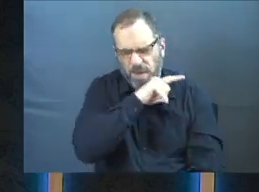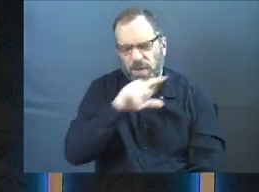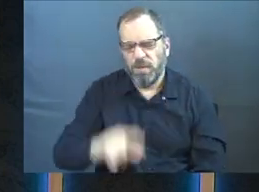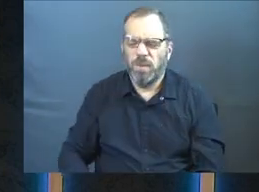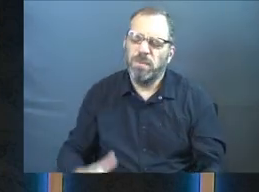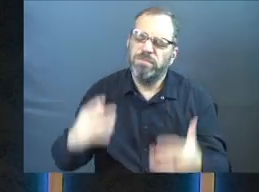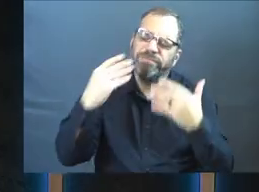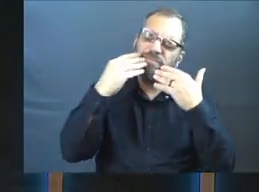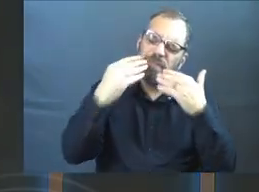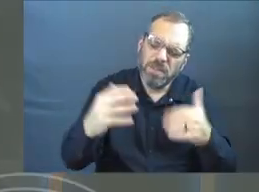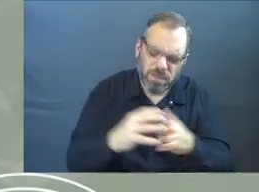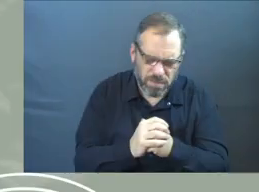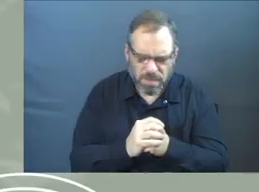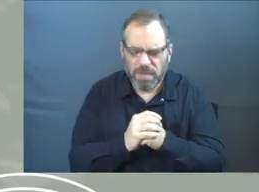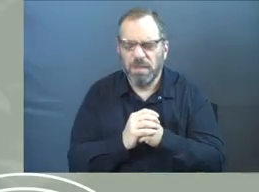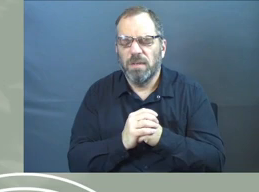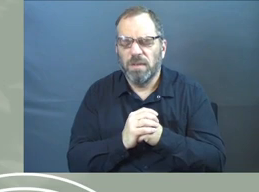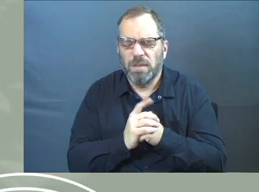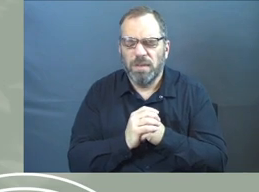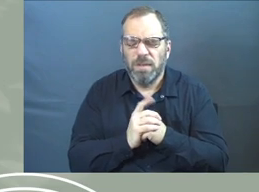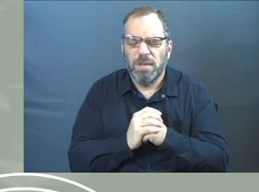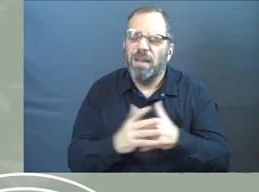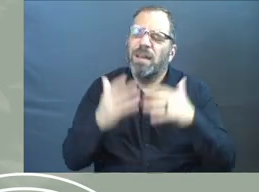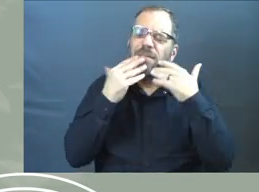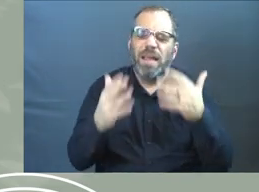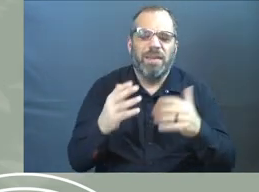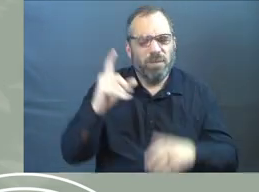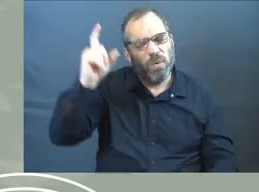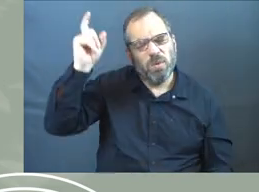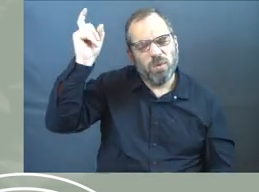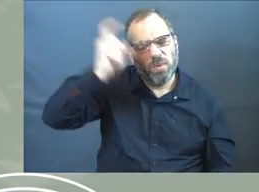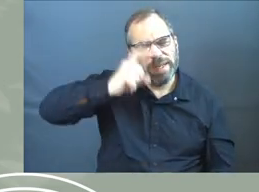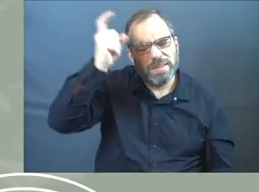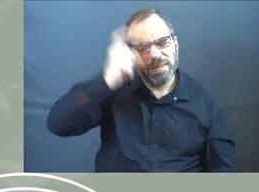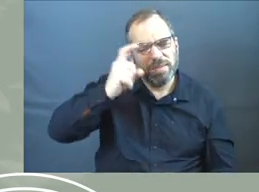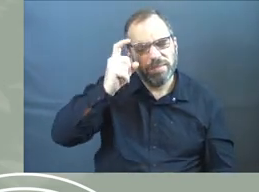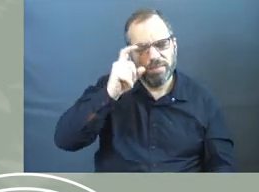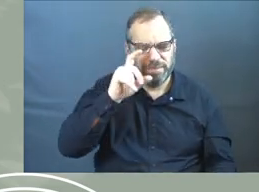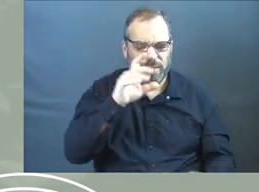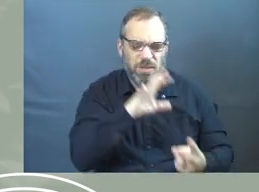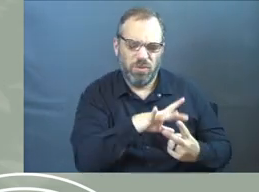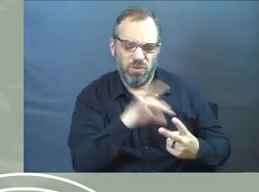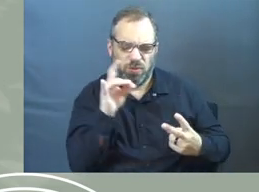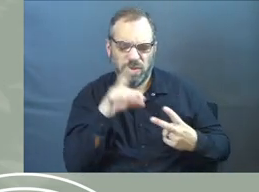we thank you, Lord. We thank you for wisdom in the choosing.